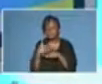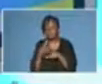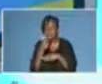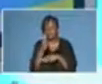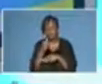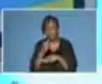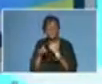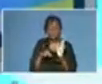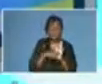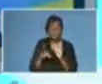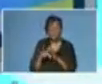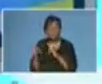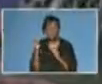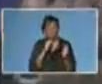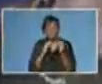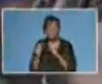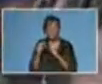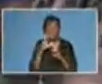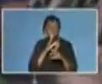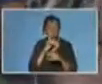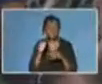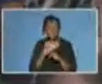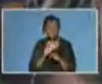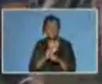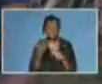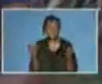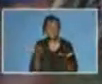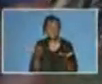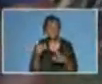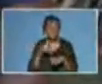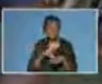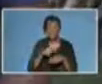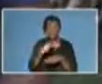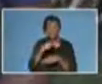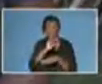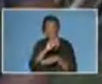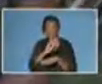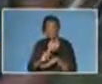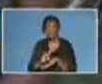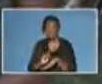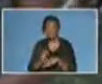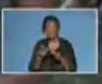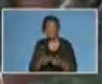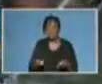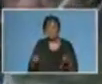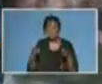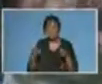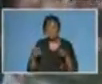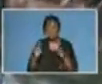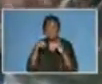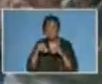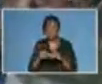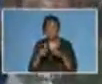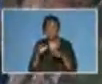talking was in full gear. We're at the marina here at Hawk's Nest. We're getting ready to go on the boat with Mr. Gilbert. And it's going